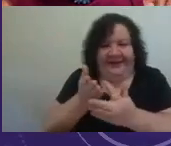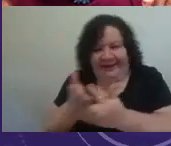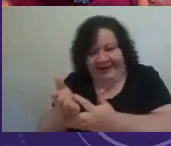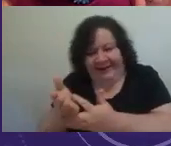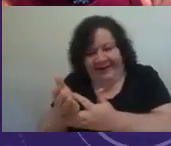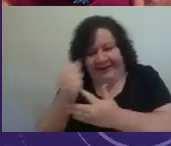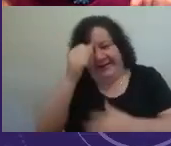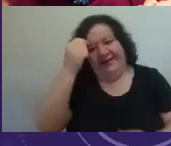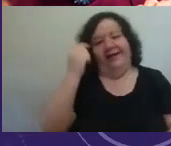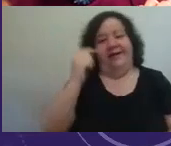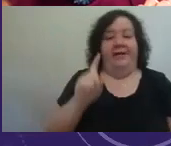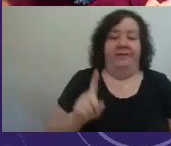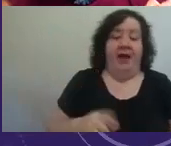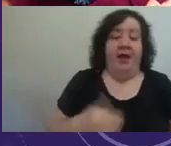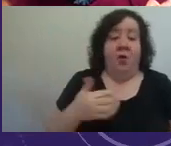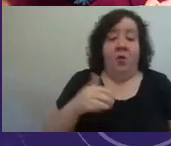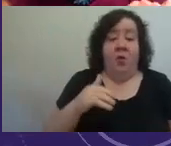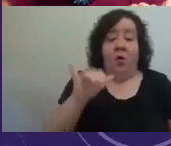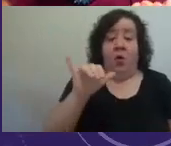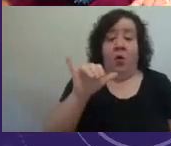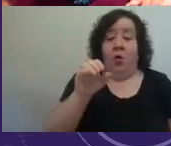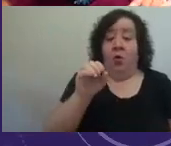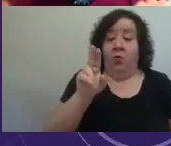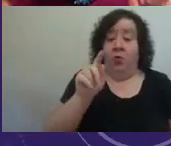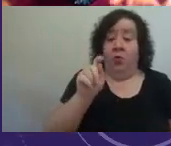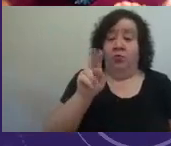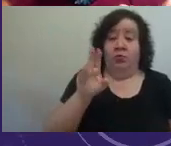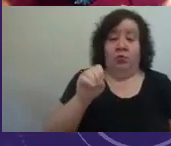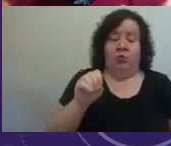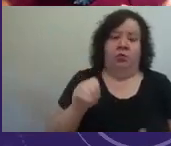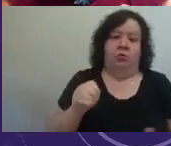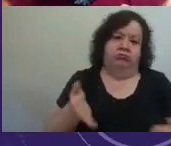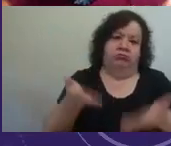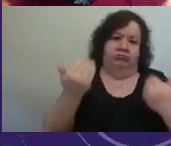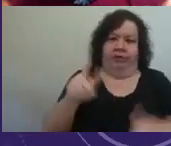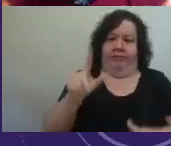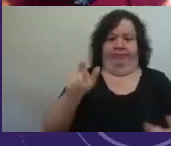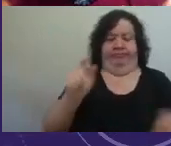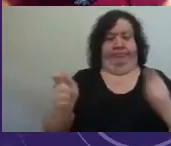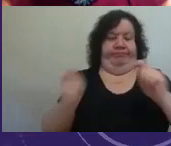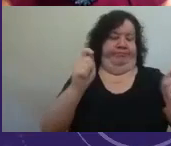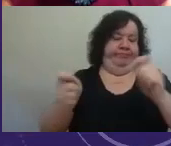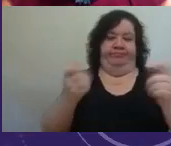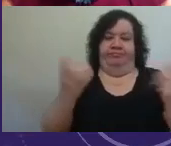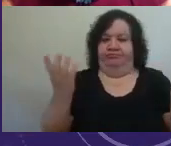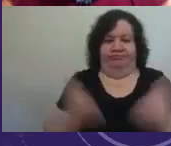they can just click for a contrast, that they can click the toolbar to increase their